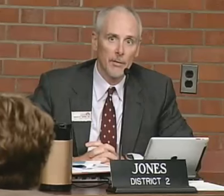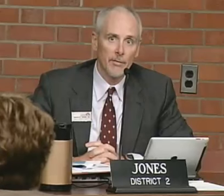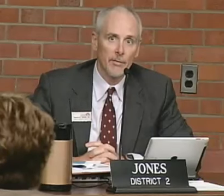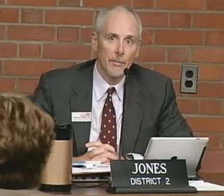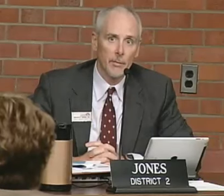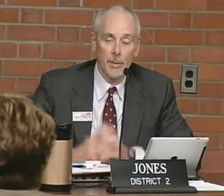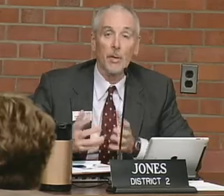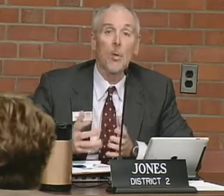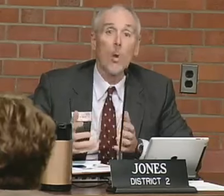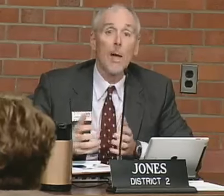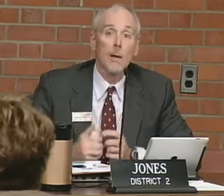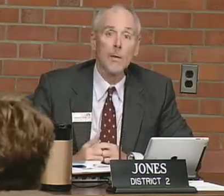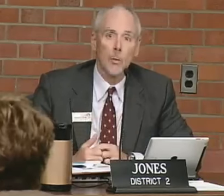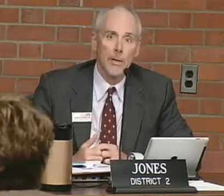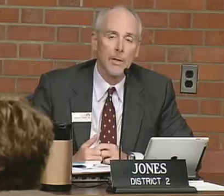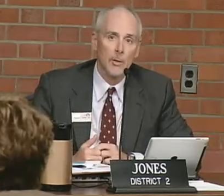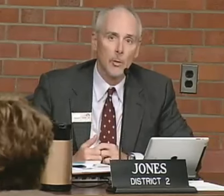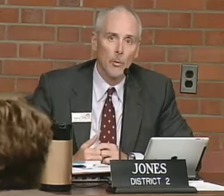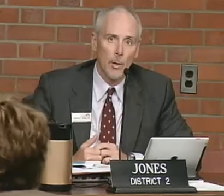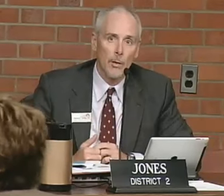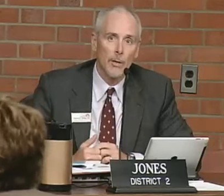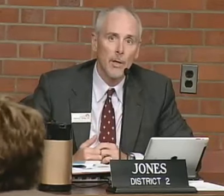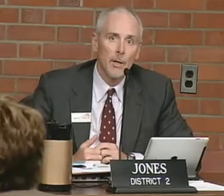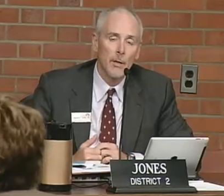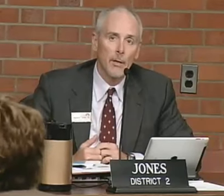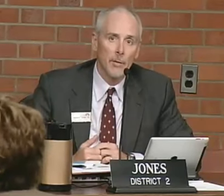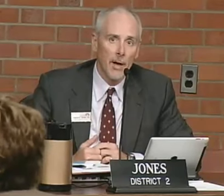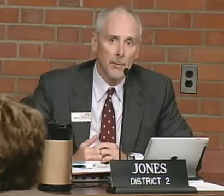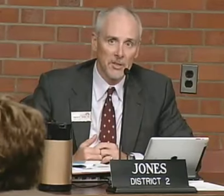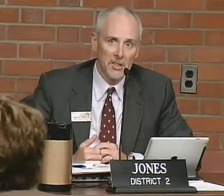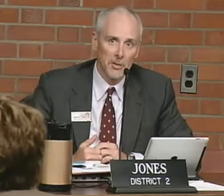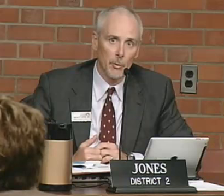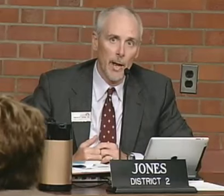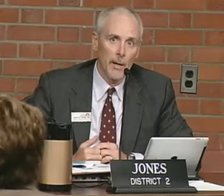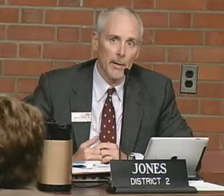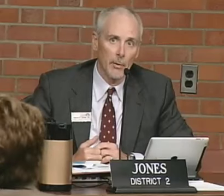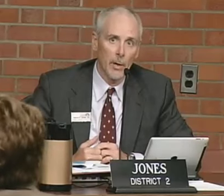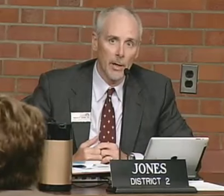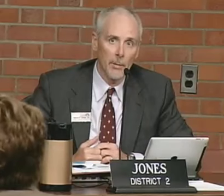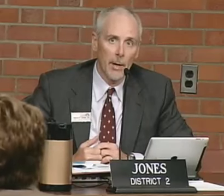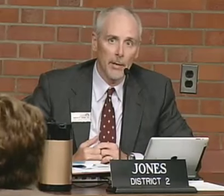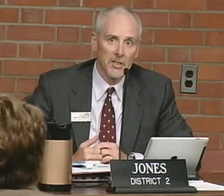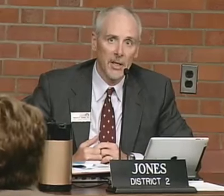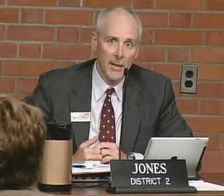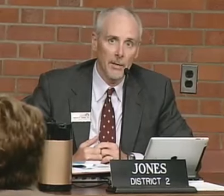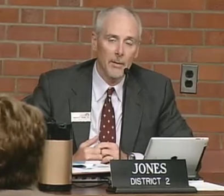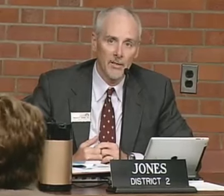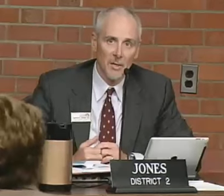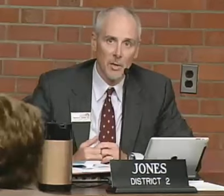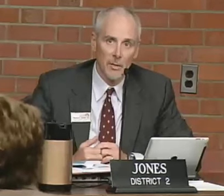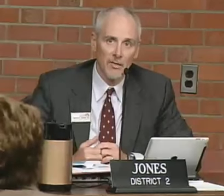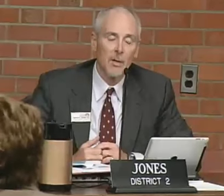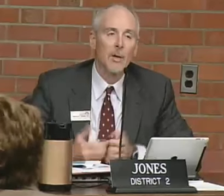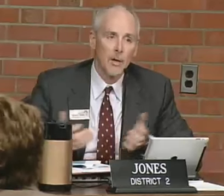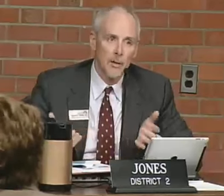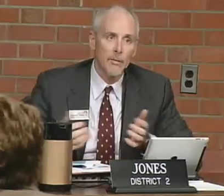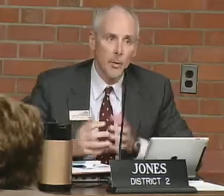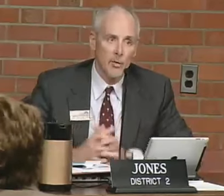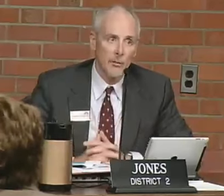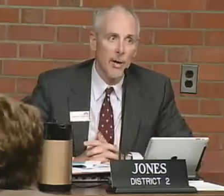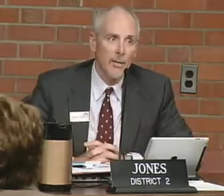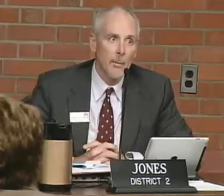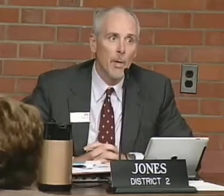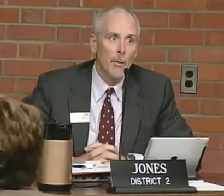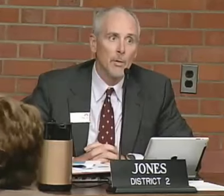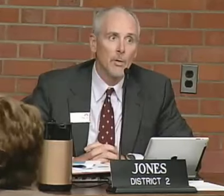So if, I mean, when we deal with the retirement system reality created by the state decisions, the